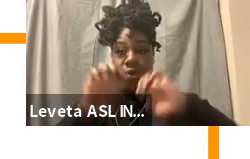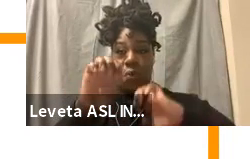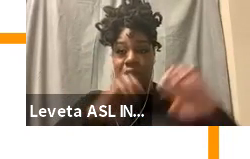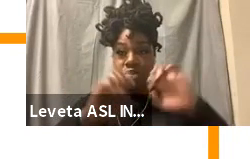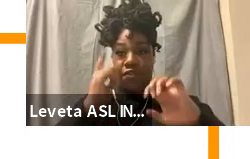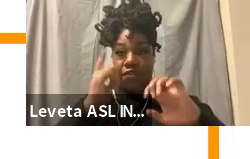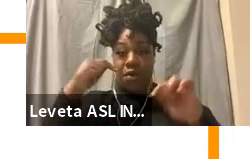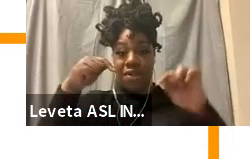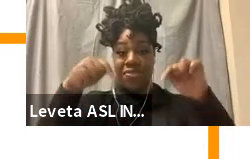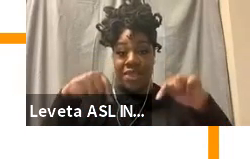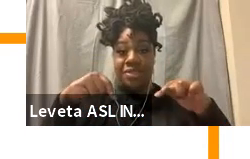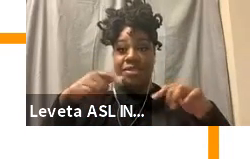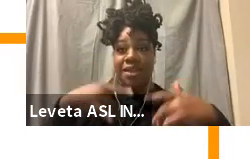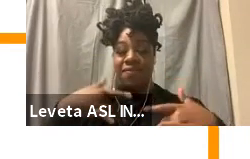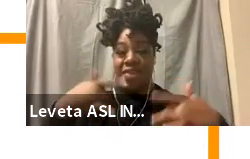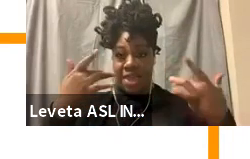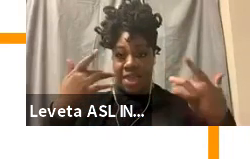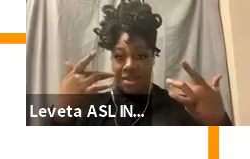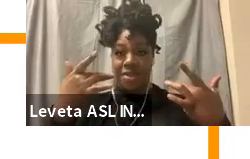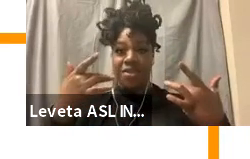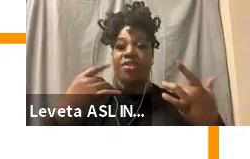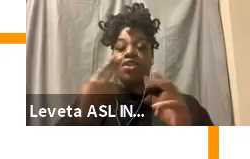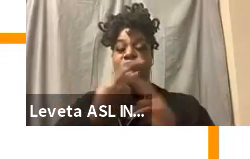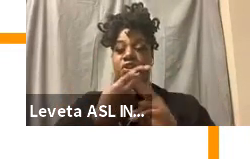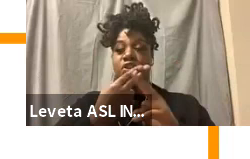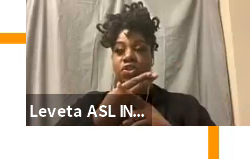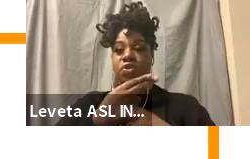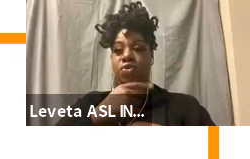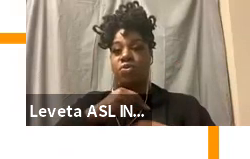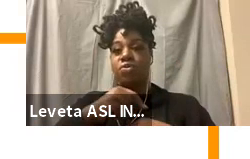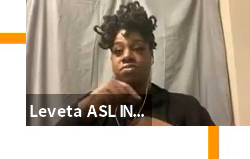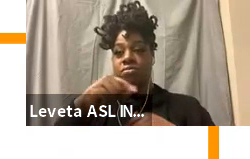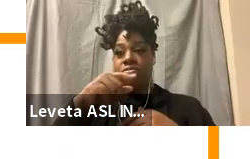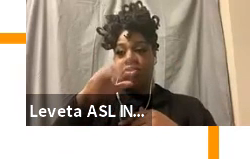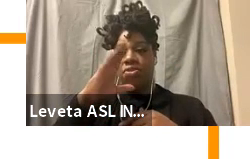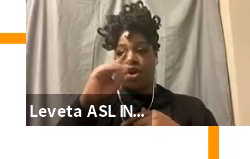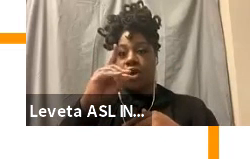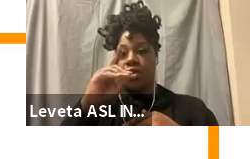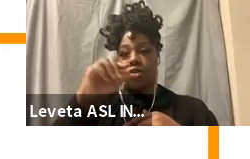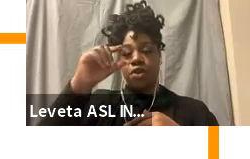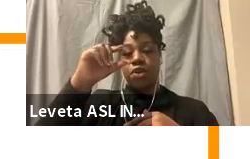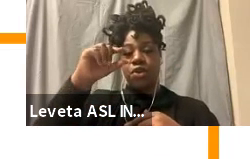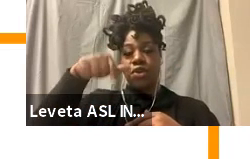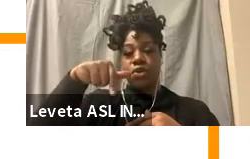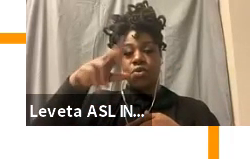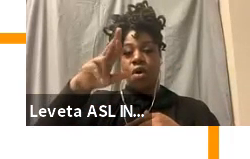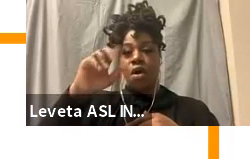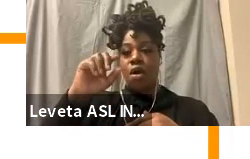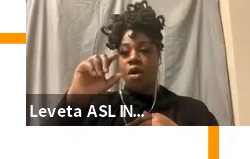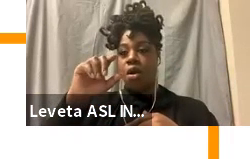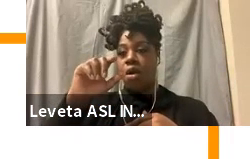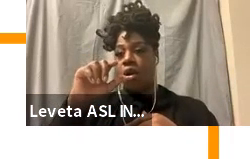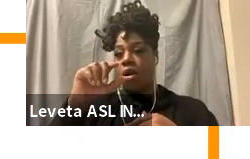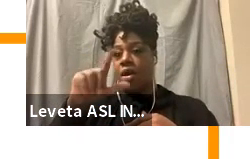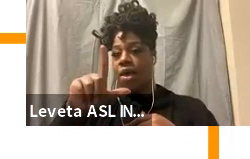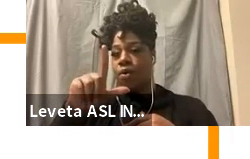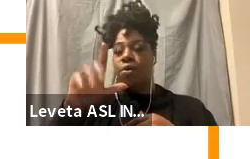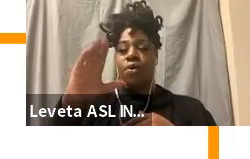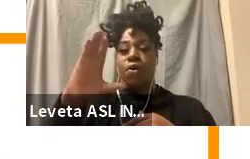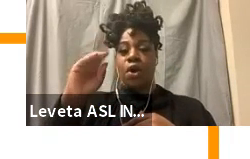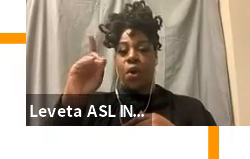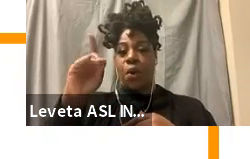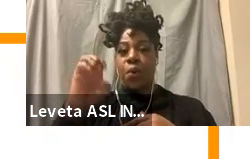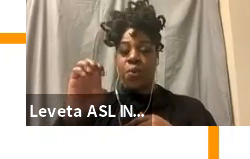event. You can use the QR code or you can go to the link that's there. The link is also on our